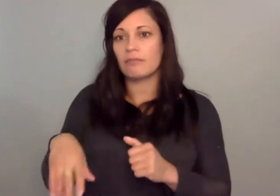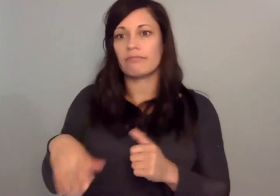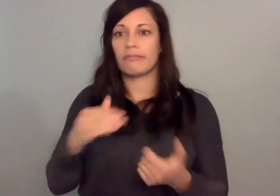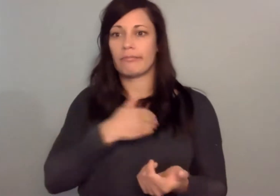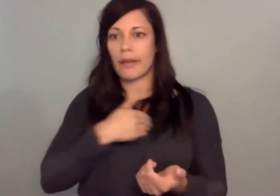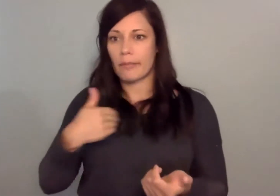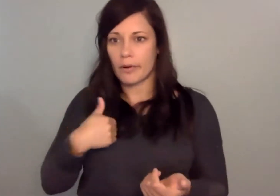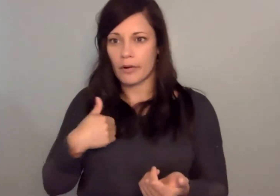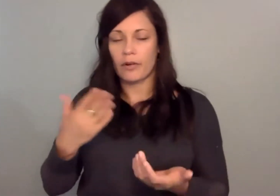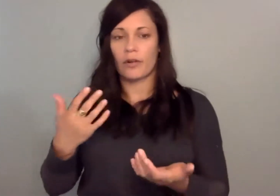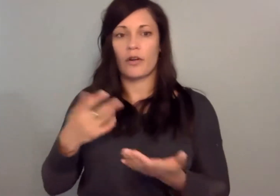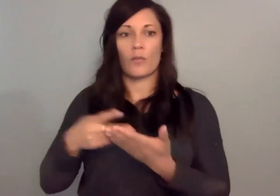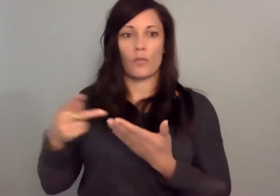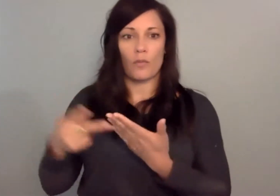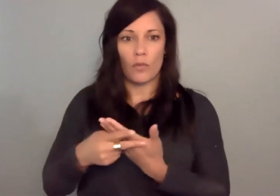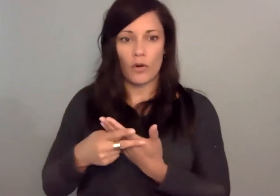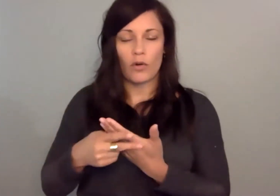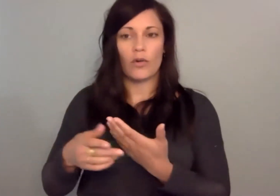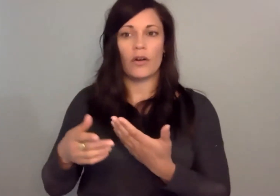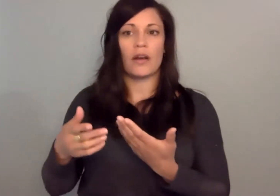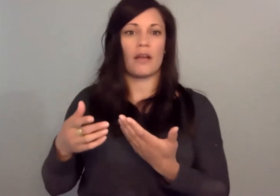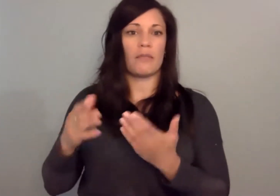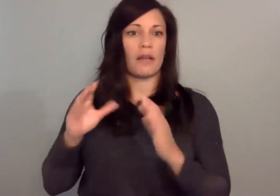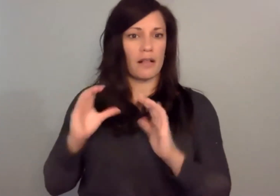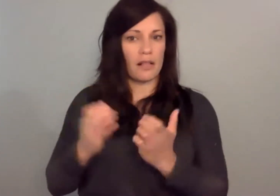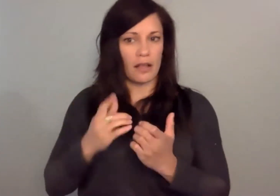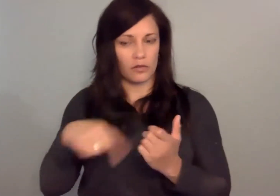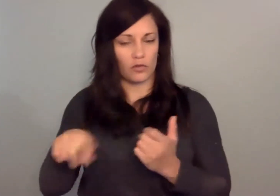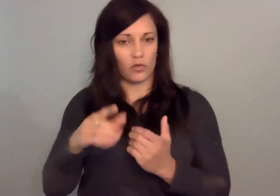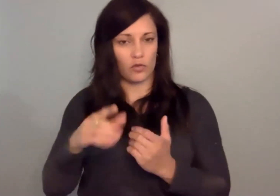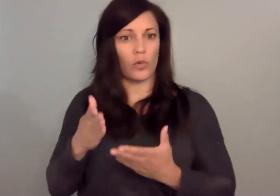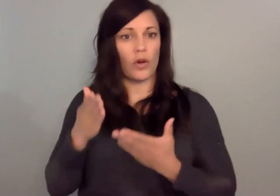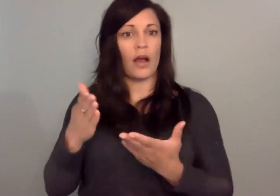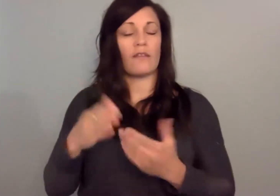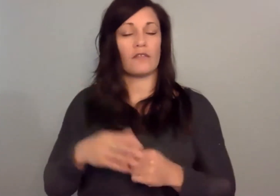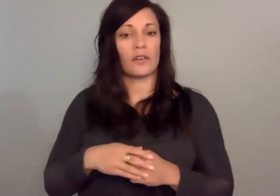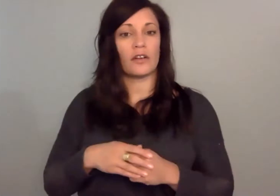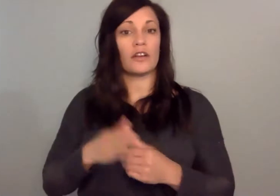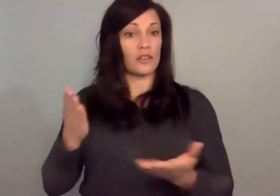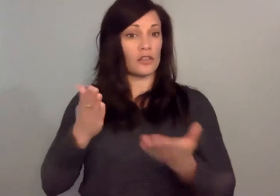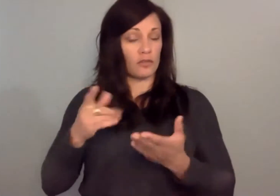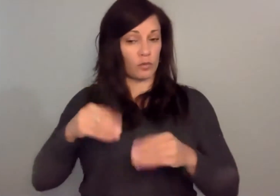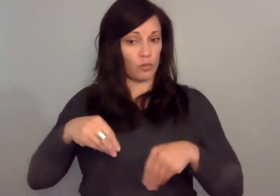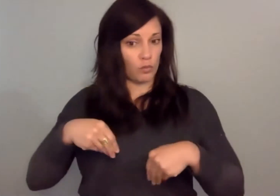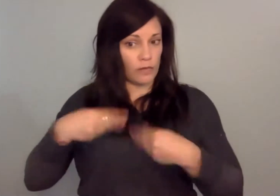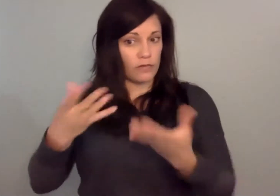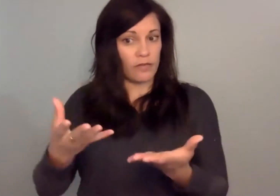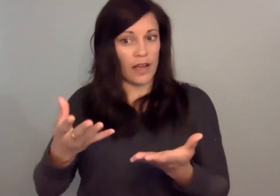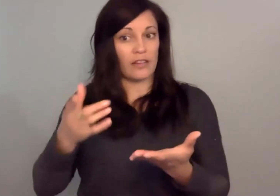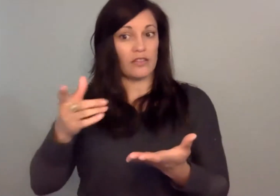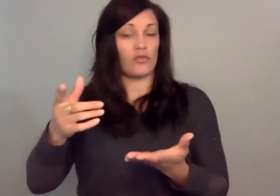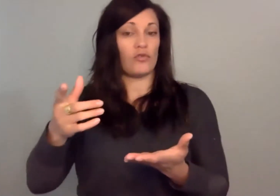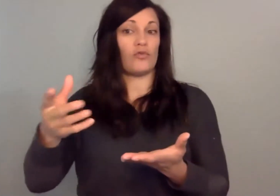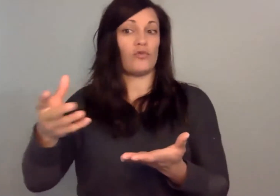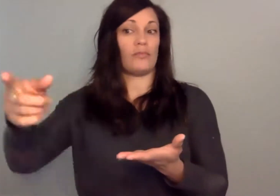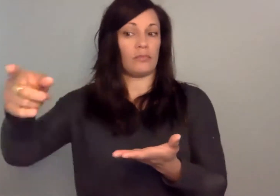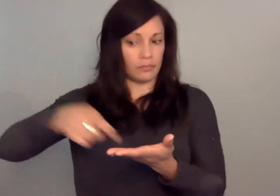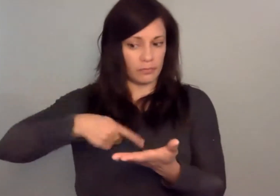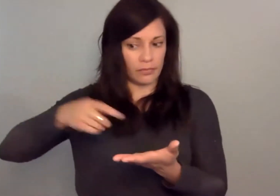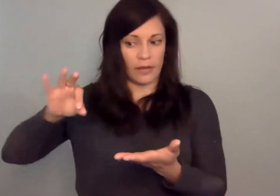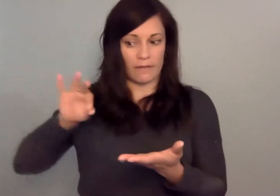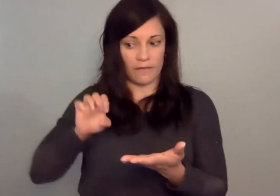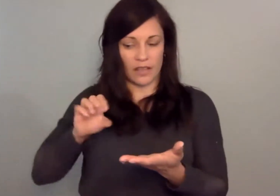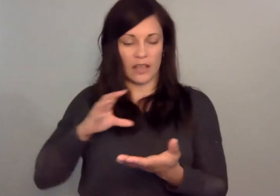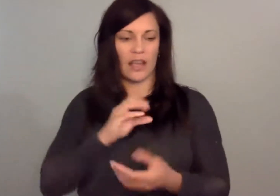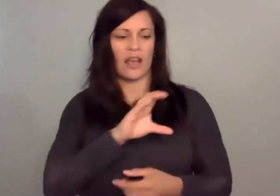memberships, from programs, from classes that you might offer, services that you provided for which you received a fee. And contributed income,